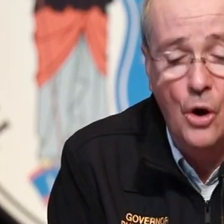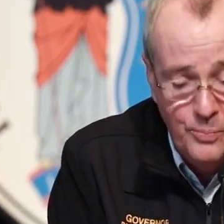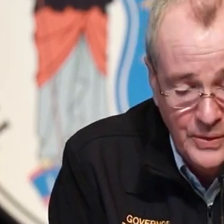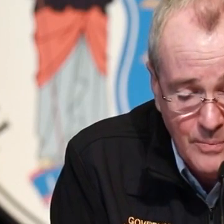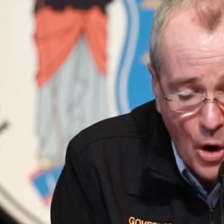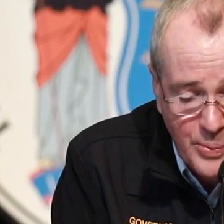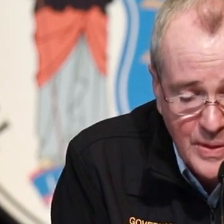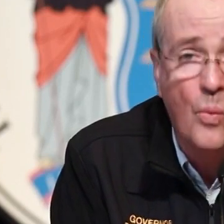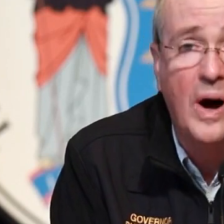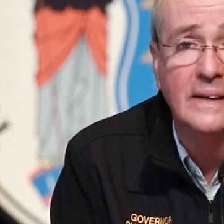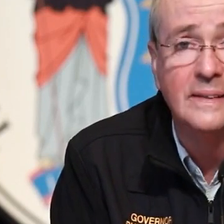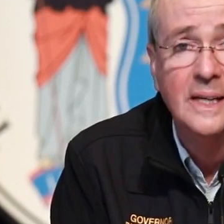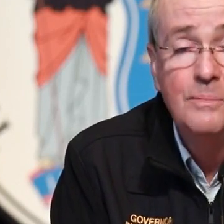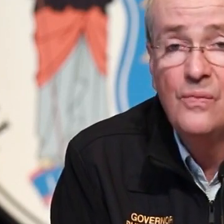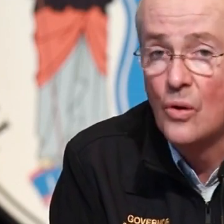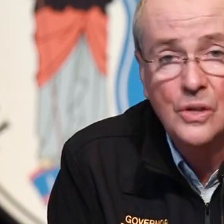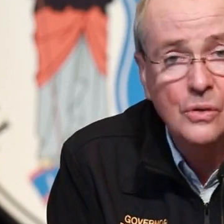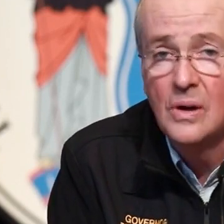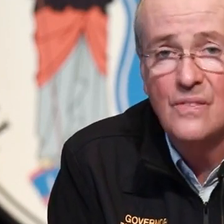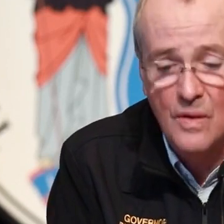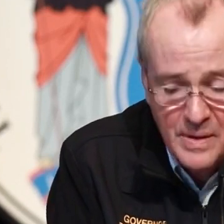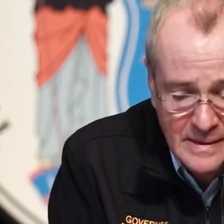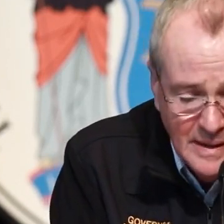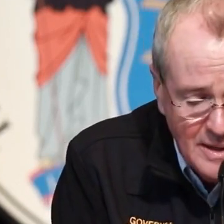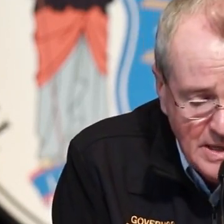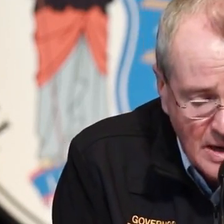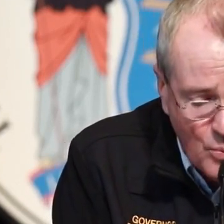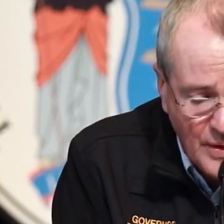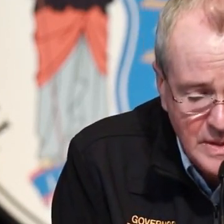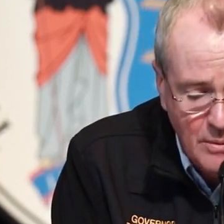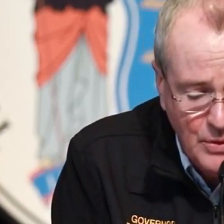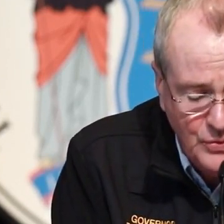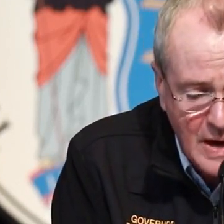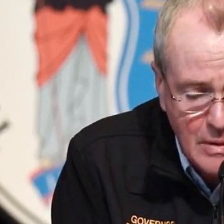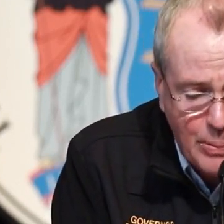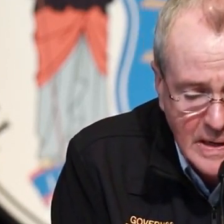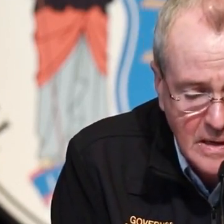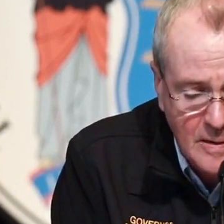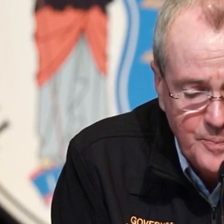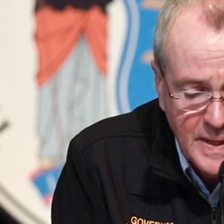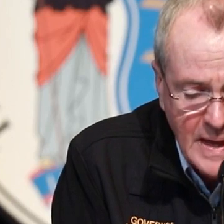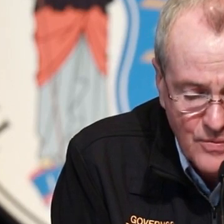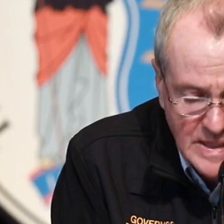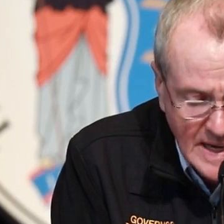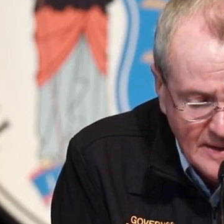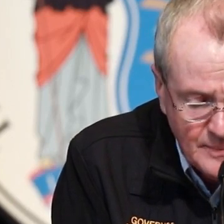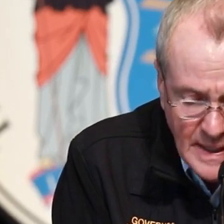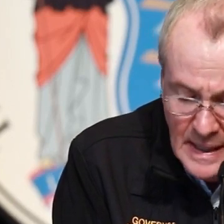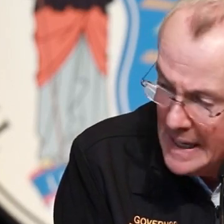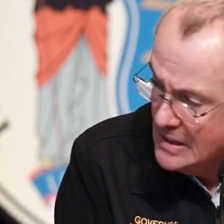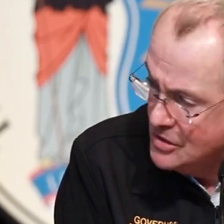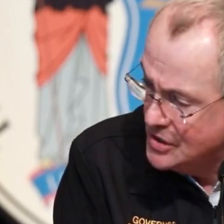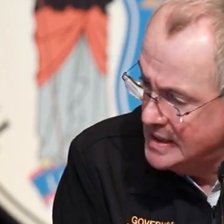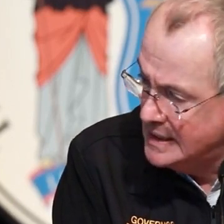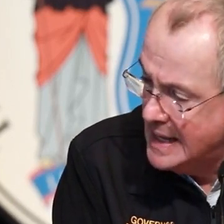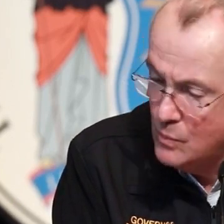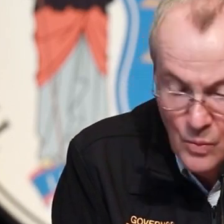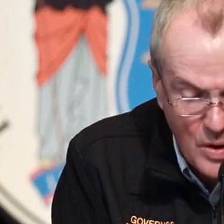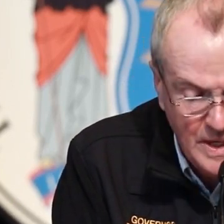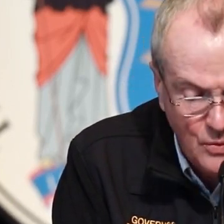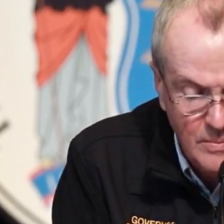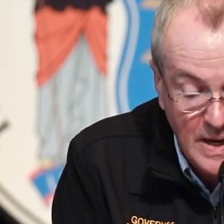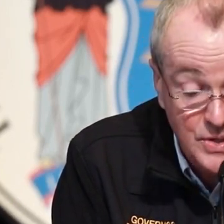you to open them wide, before you, God forbid, become one of the numbers that I report here every day. And I know Judy and